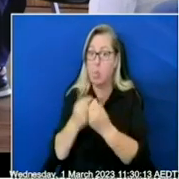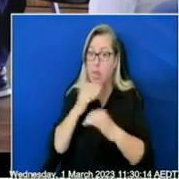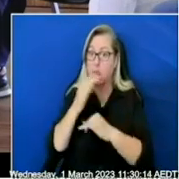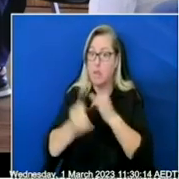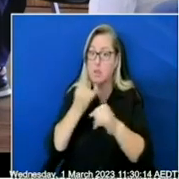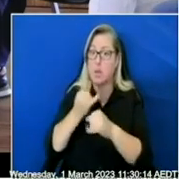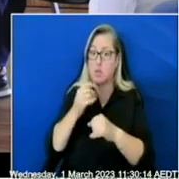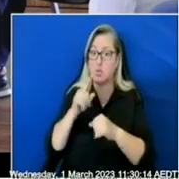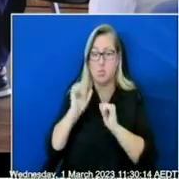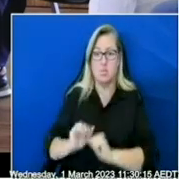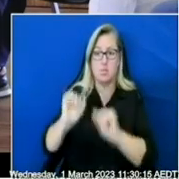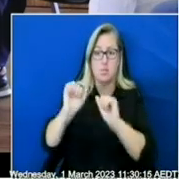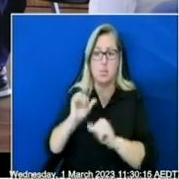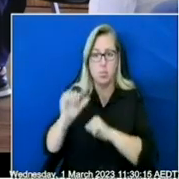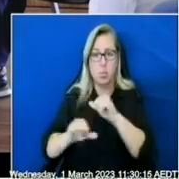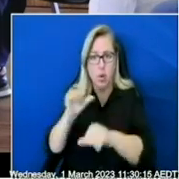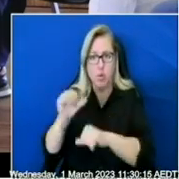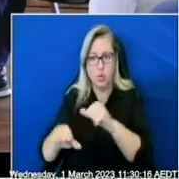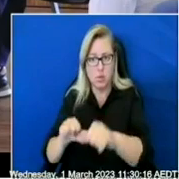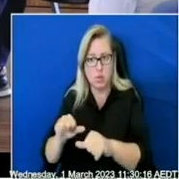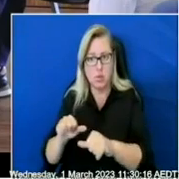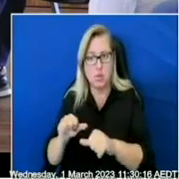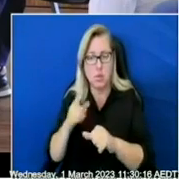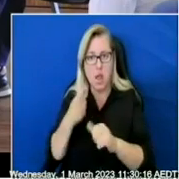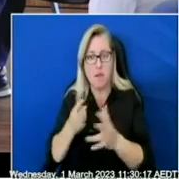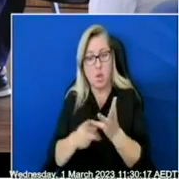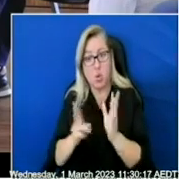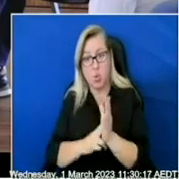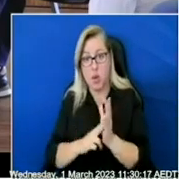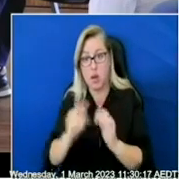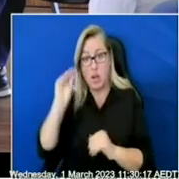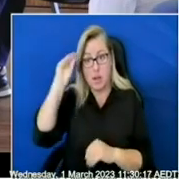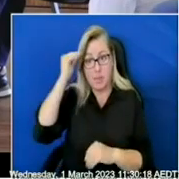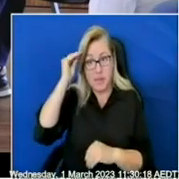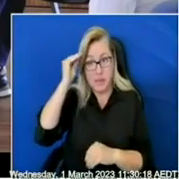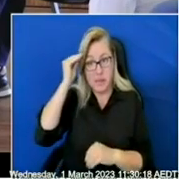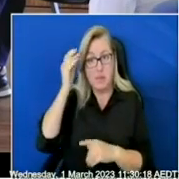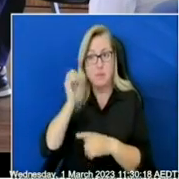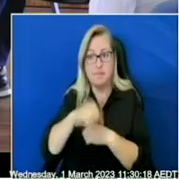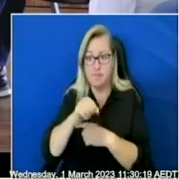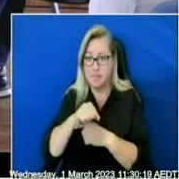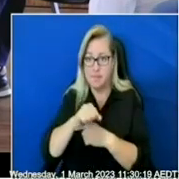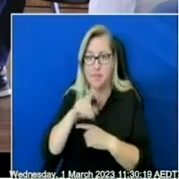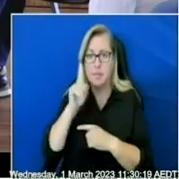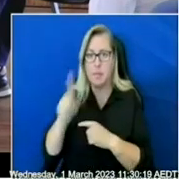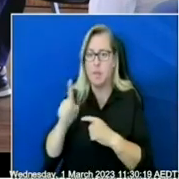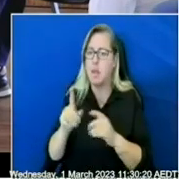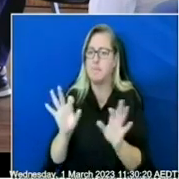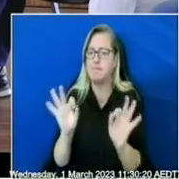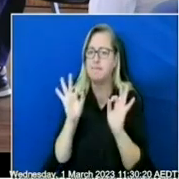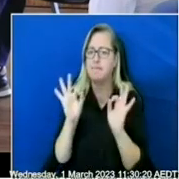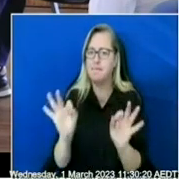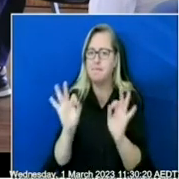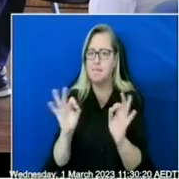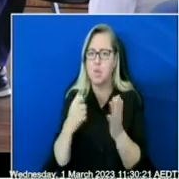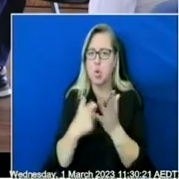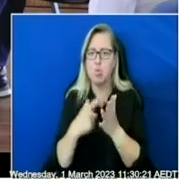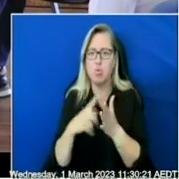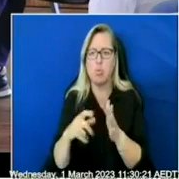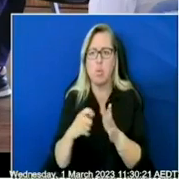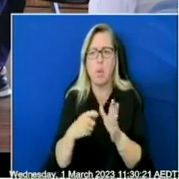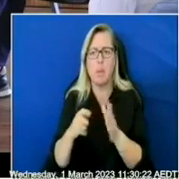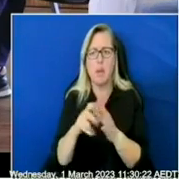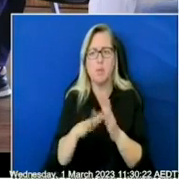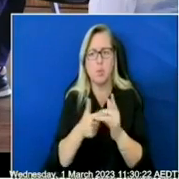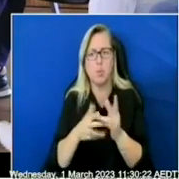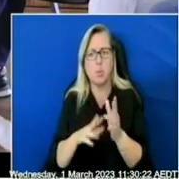UN committees and special rapporteurs, and I'm not sure if you know about these, you know, the way that UN rights